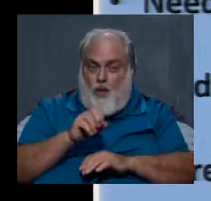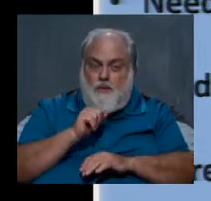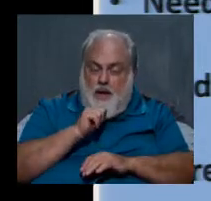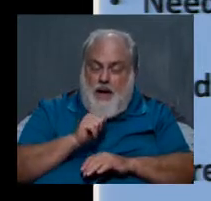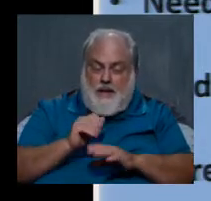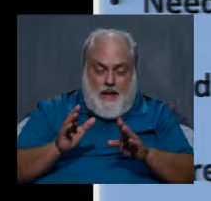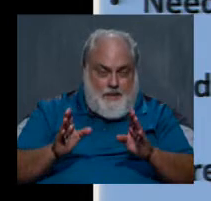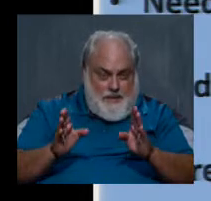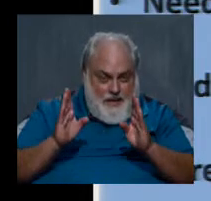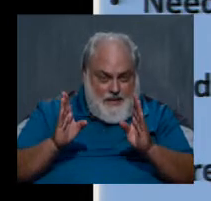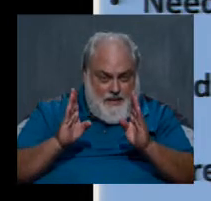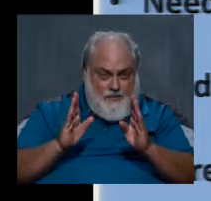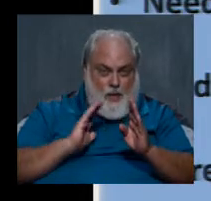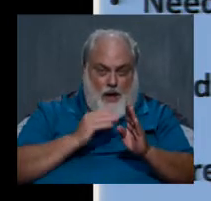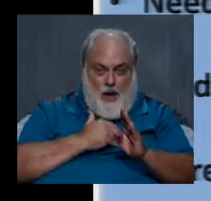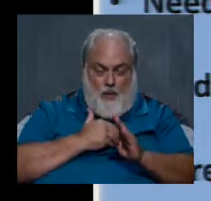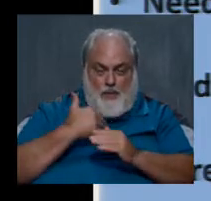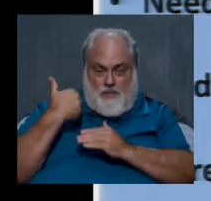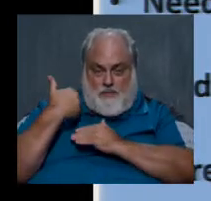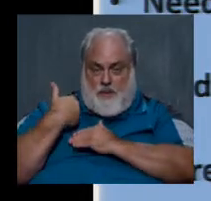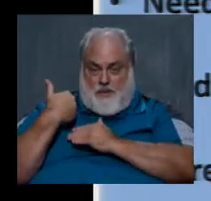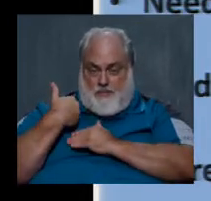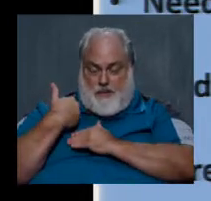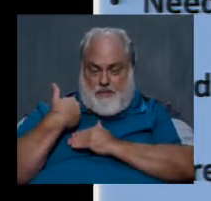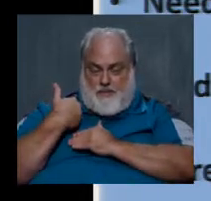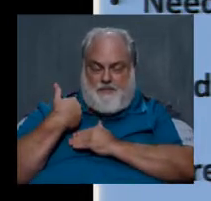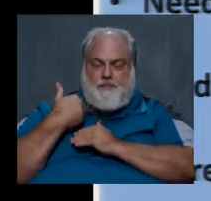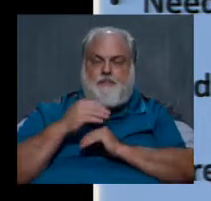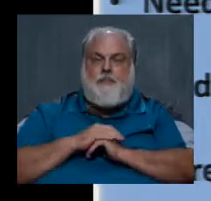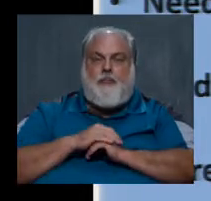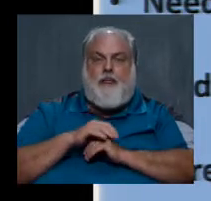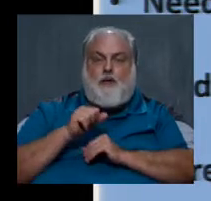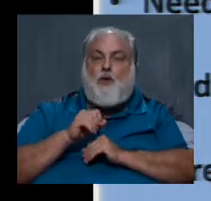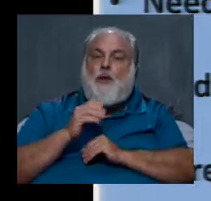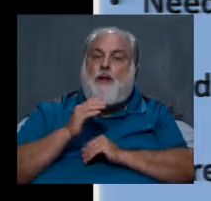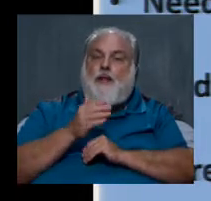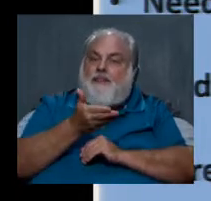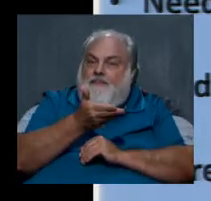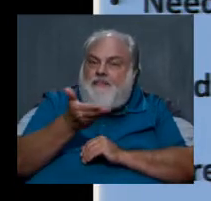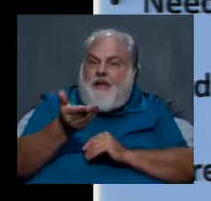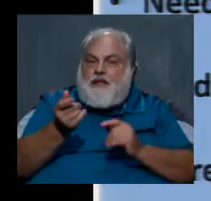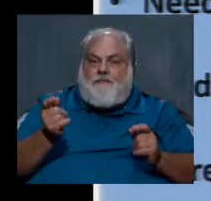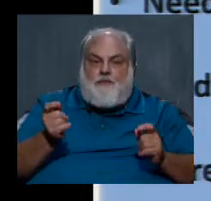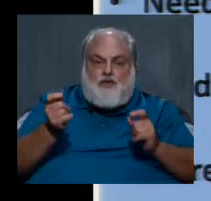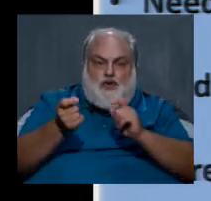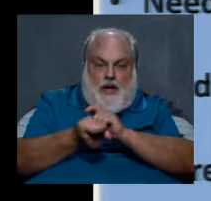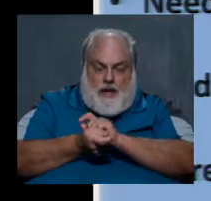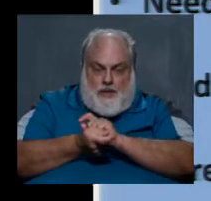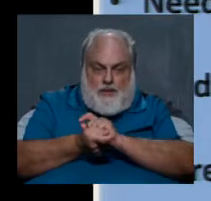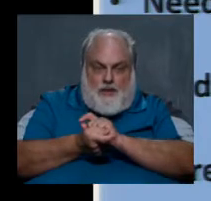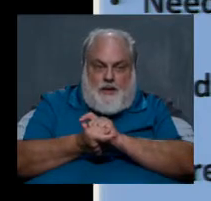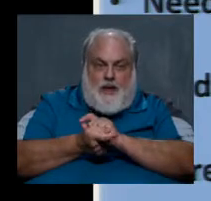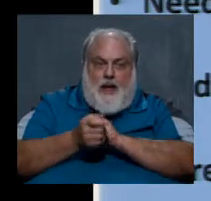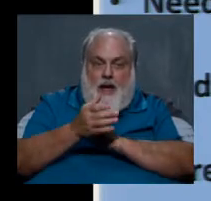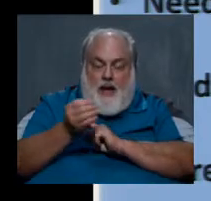minding our trust, that's part of the story. So things have changed, as this slide says.